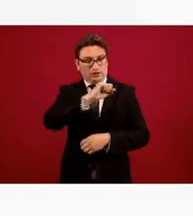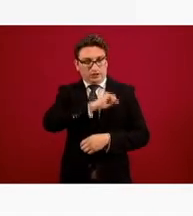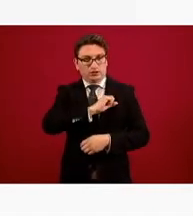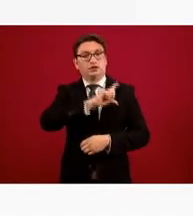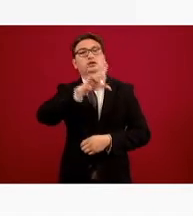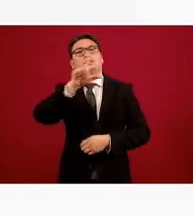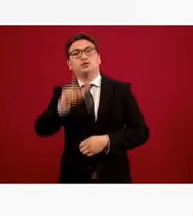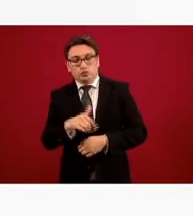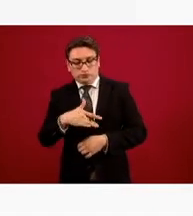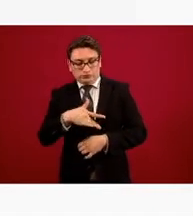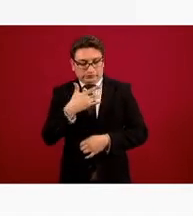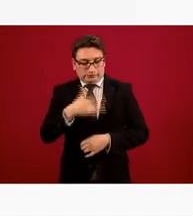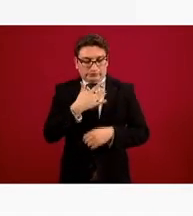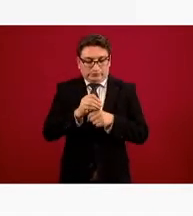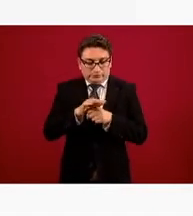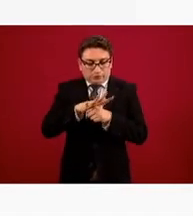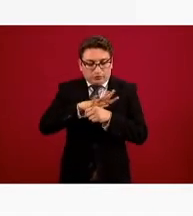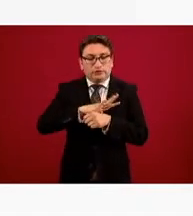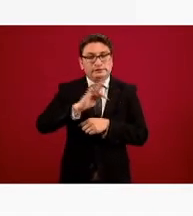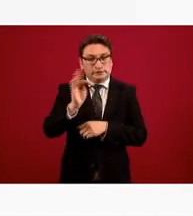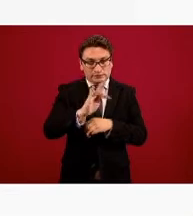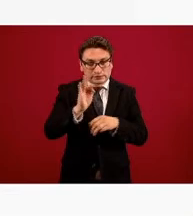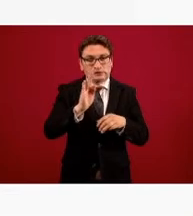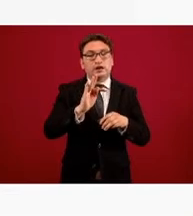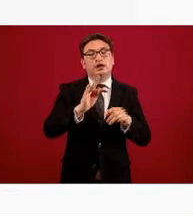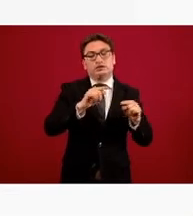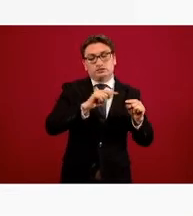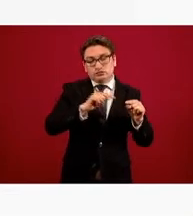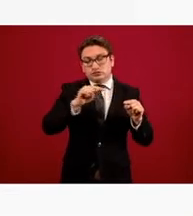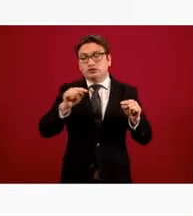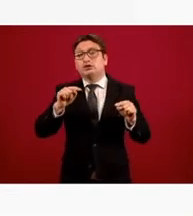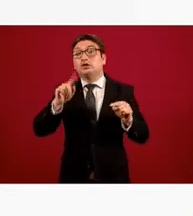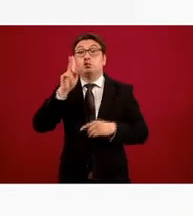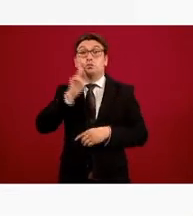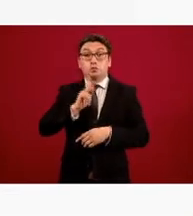overall evolution of the different trends. We have